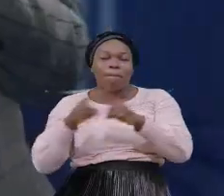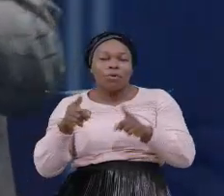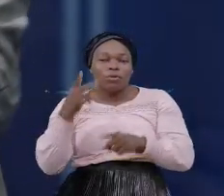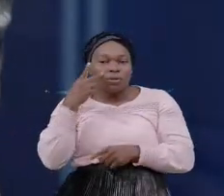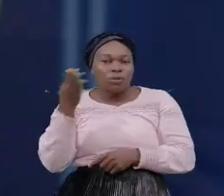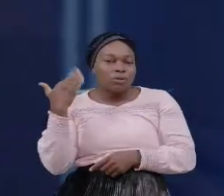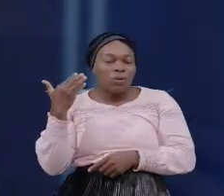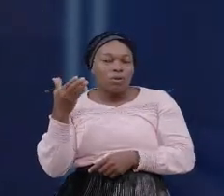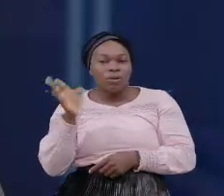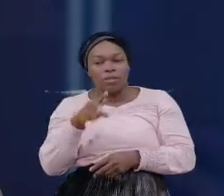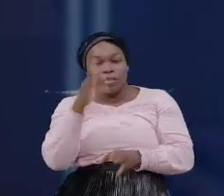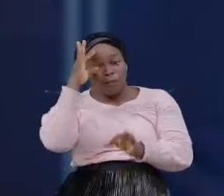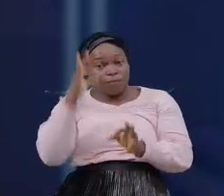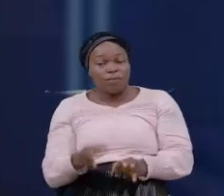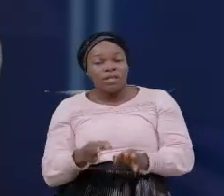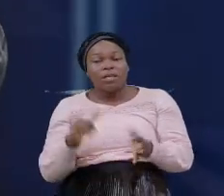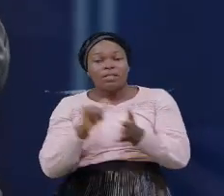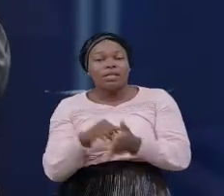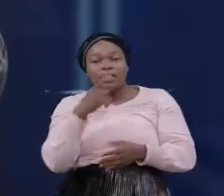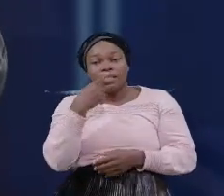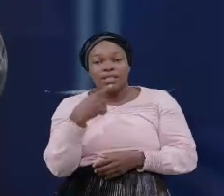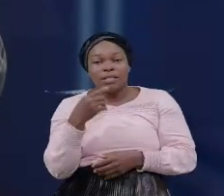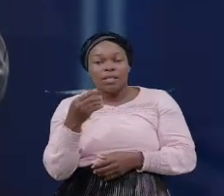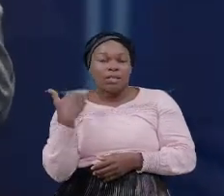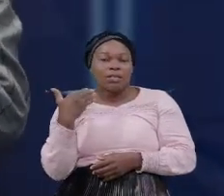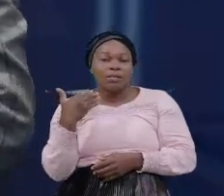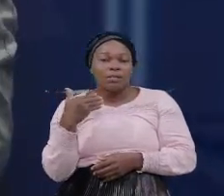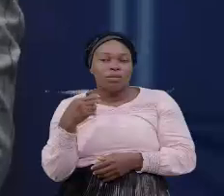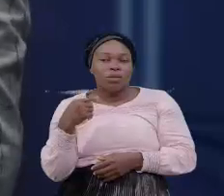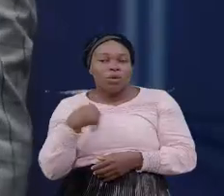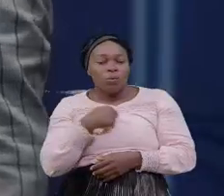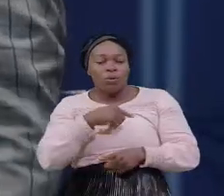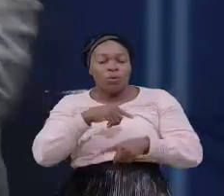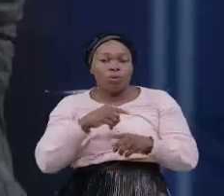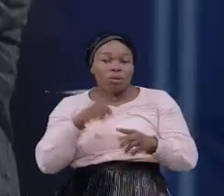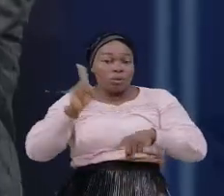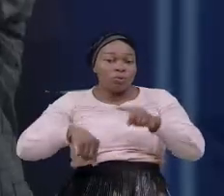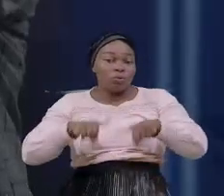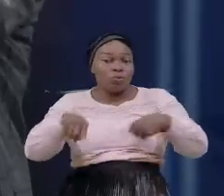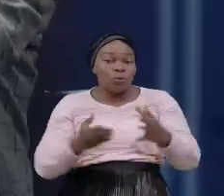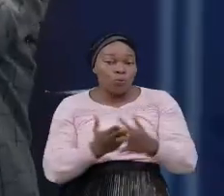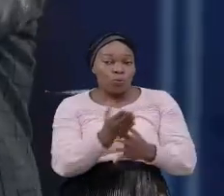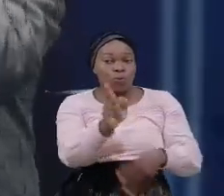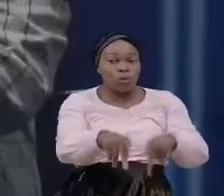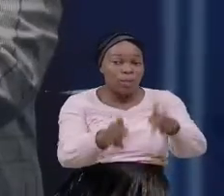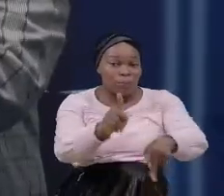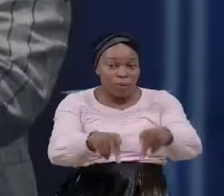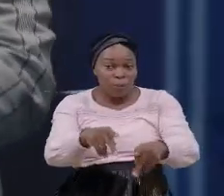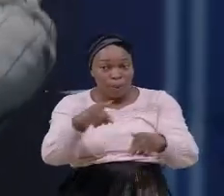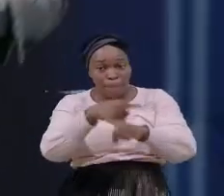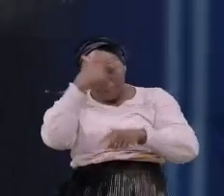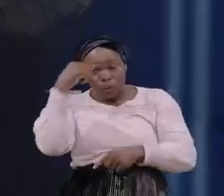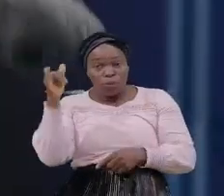that said, we couldn't go through that crowd, will go up, and once we let down the